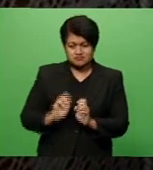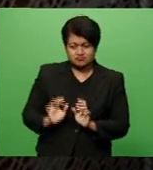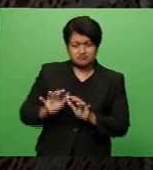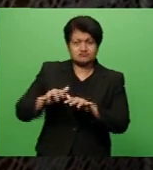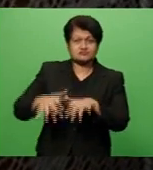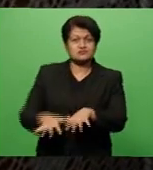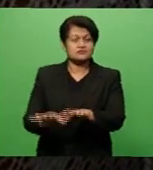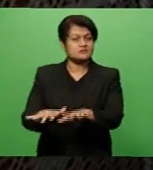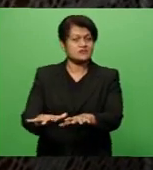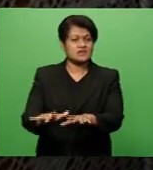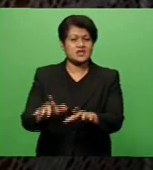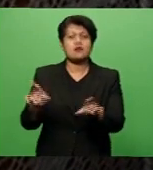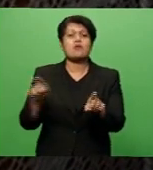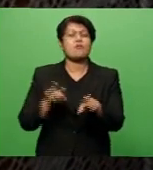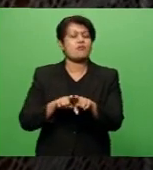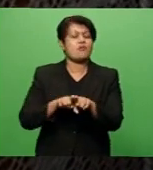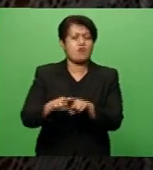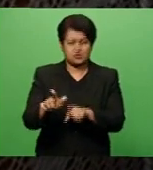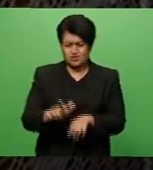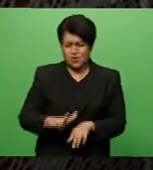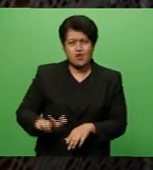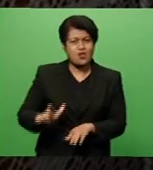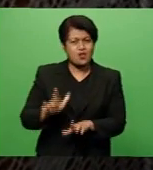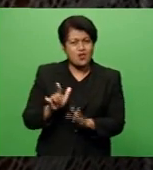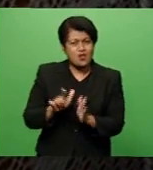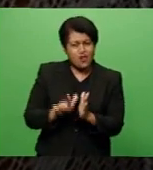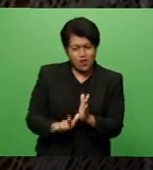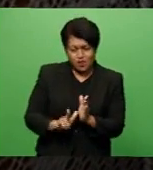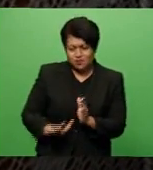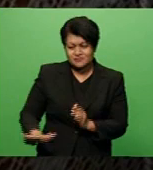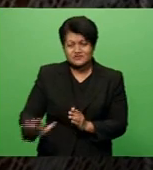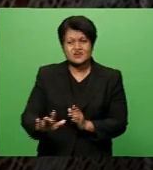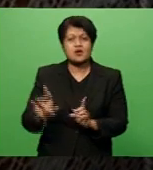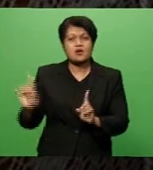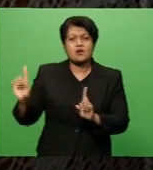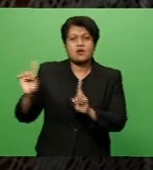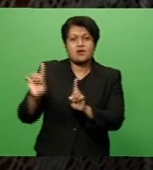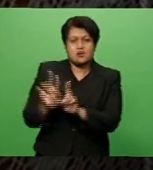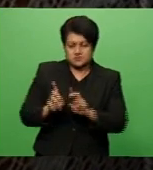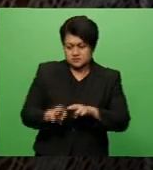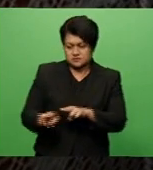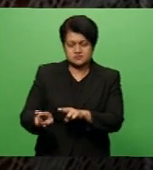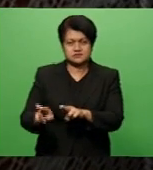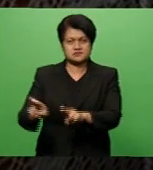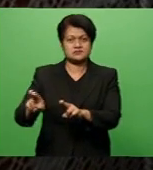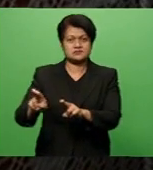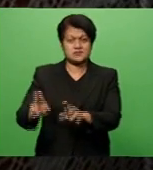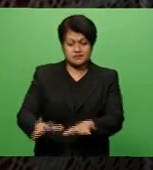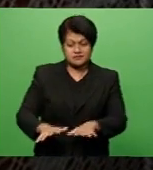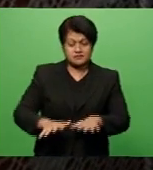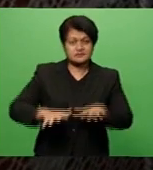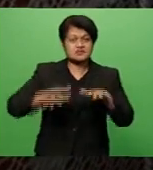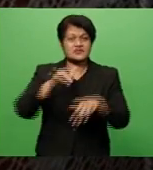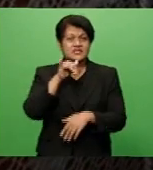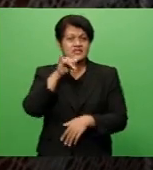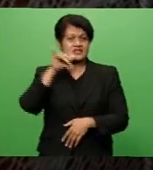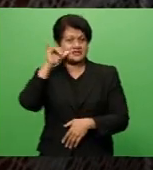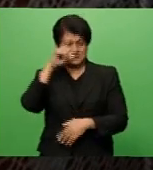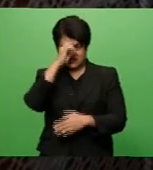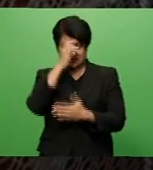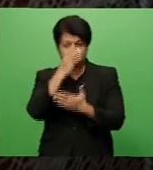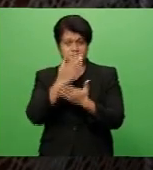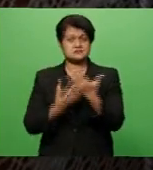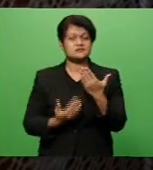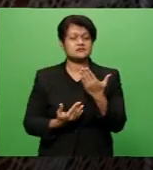is mostly the low-lying areas and areas close to the major rivers. Now, the major flooding we experienced yesterday, I believe,